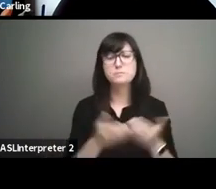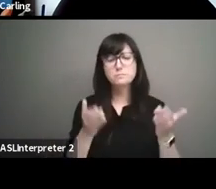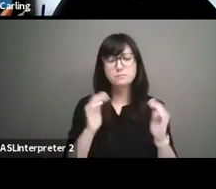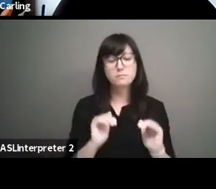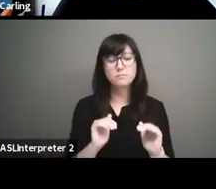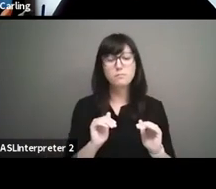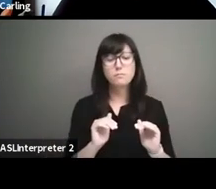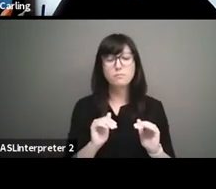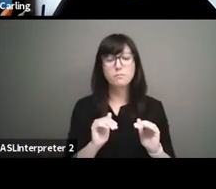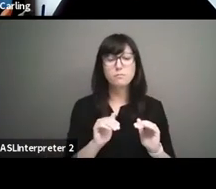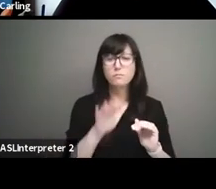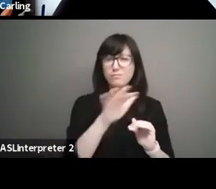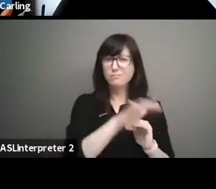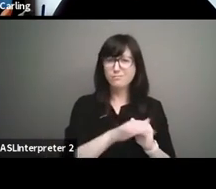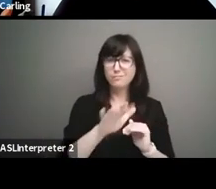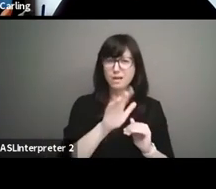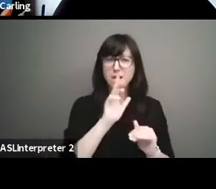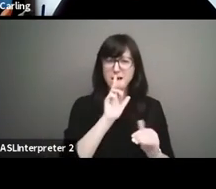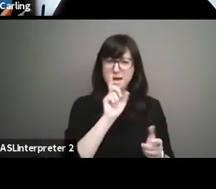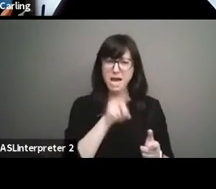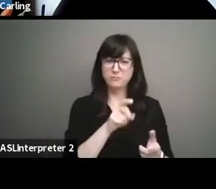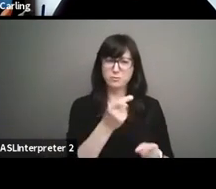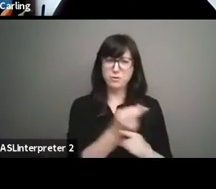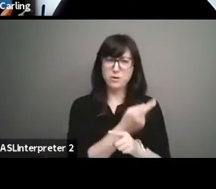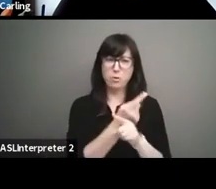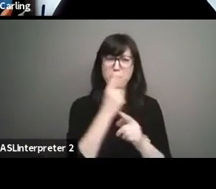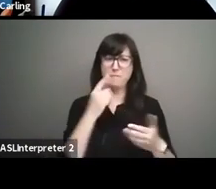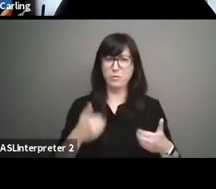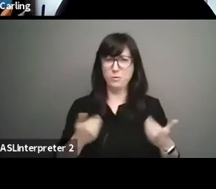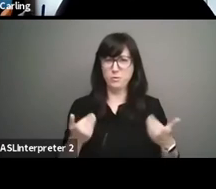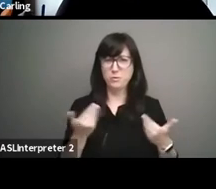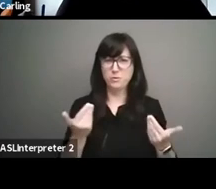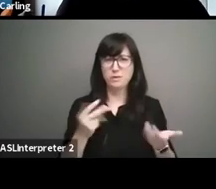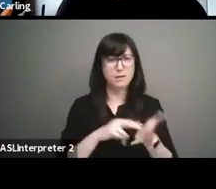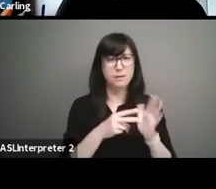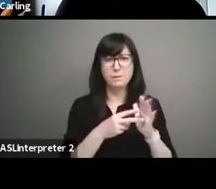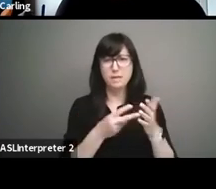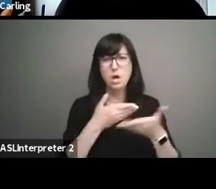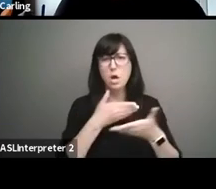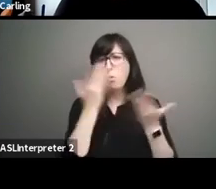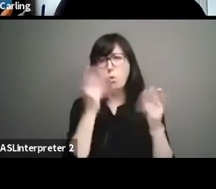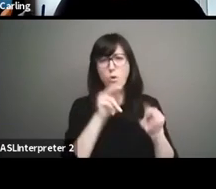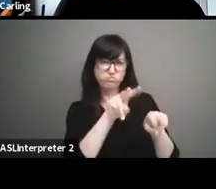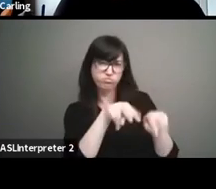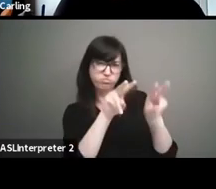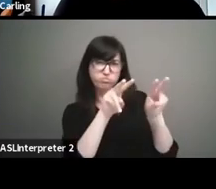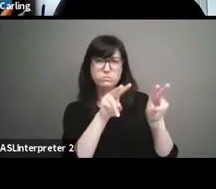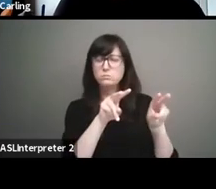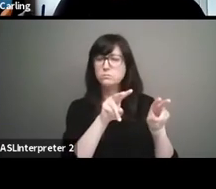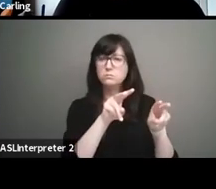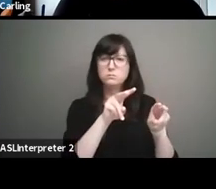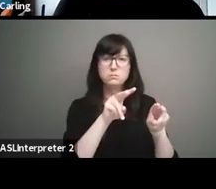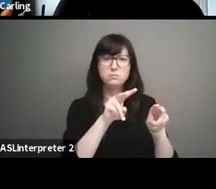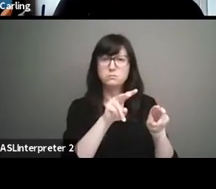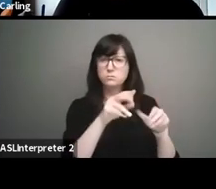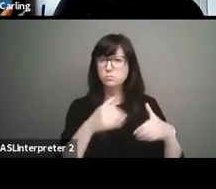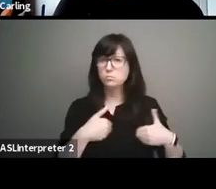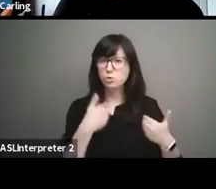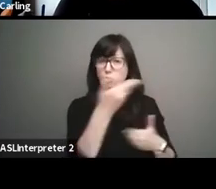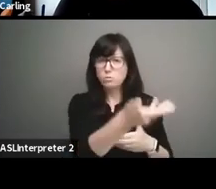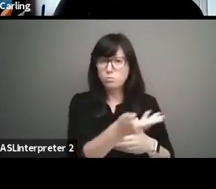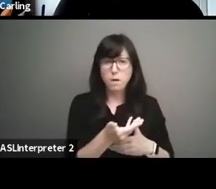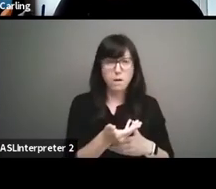has to meet youth where they're at. So it has to be judgment-free. Youth have to be accepted however they are, however they